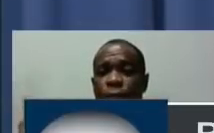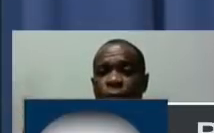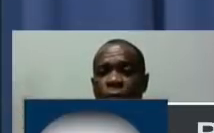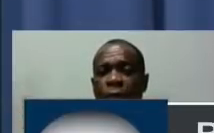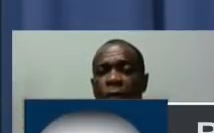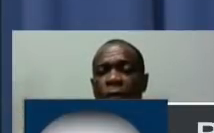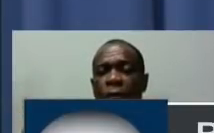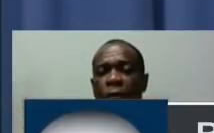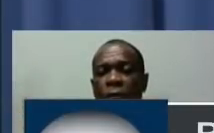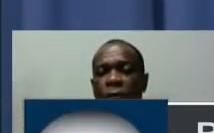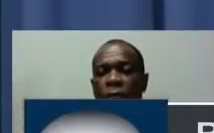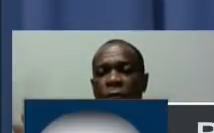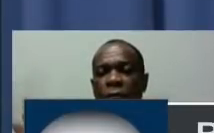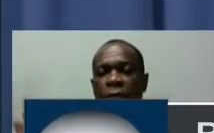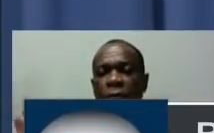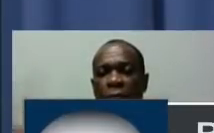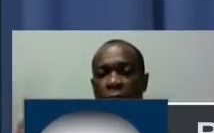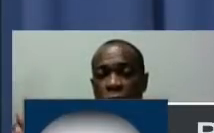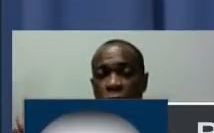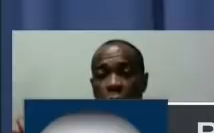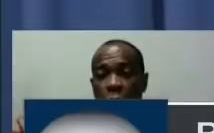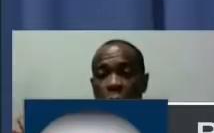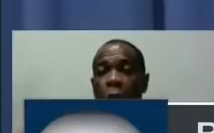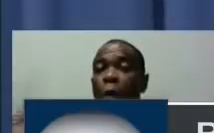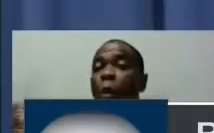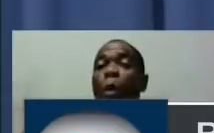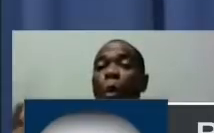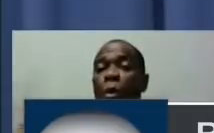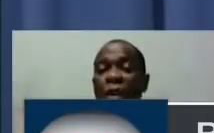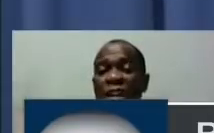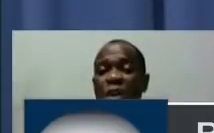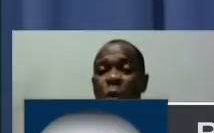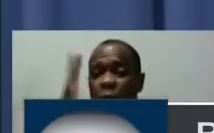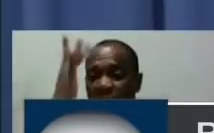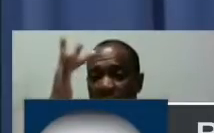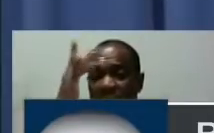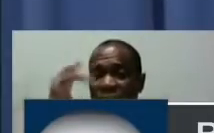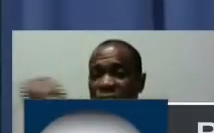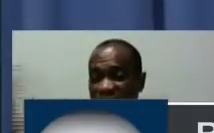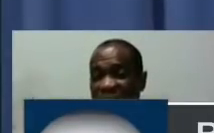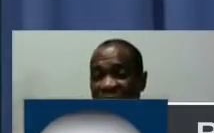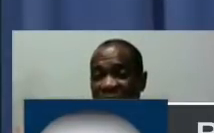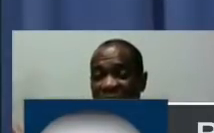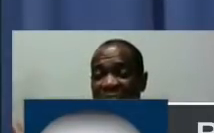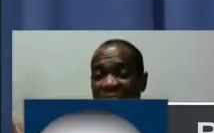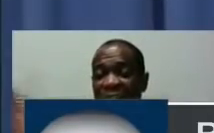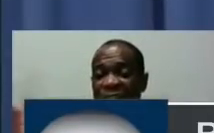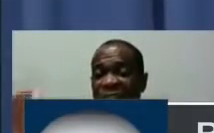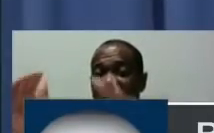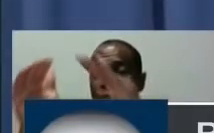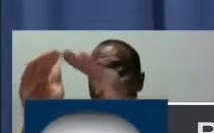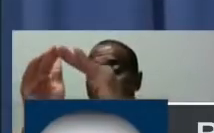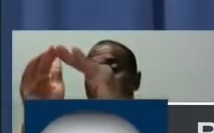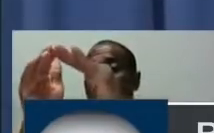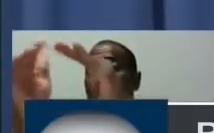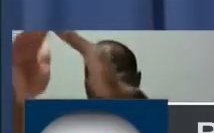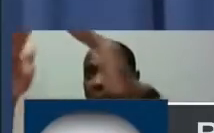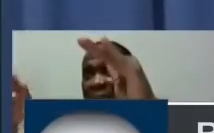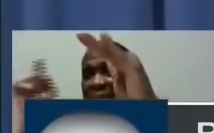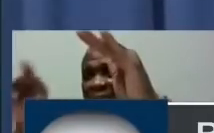system. High acuity patients with oxygen therapy for 20 patients. We did that months